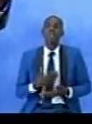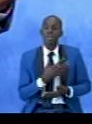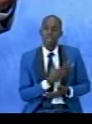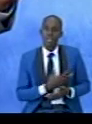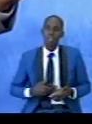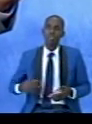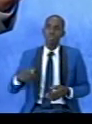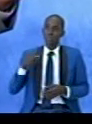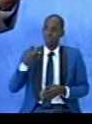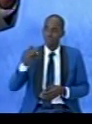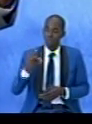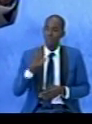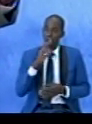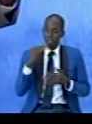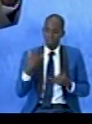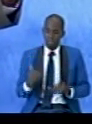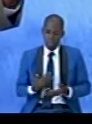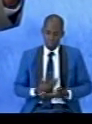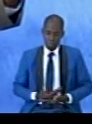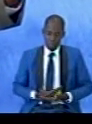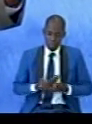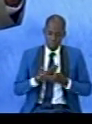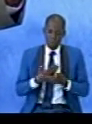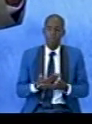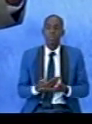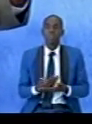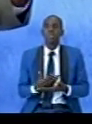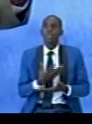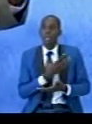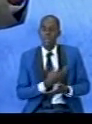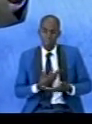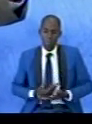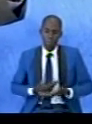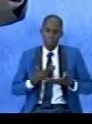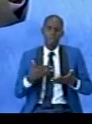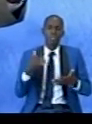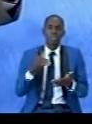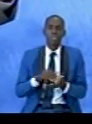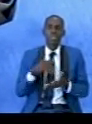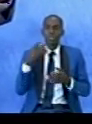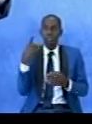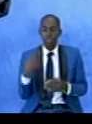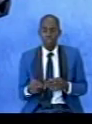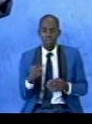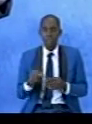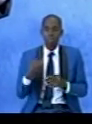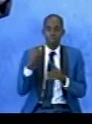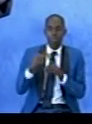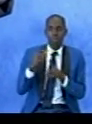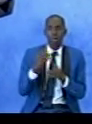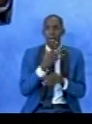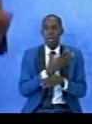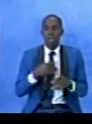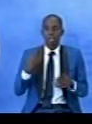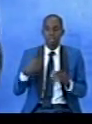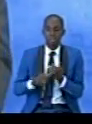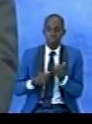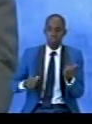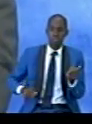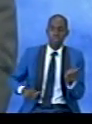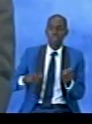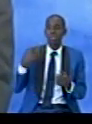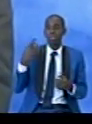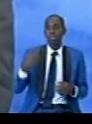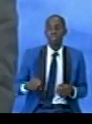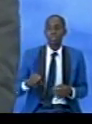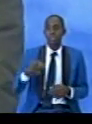the word of power, the word and the rod that divided the Red Sea, that I have, and the